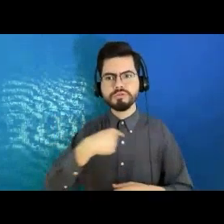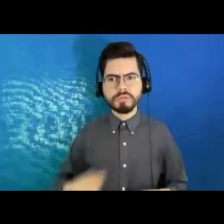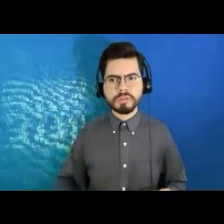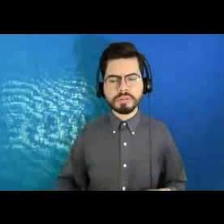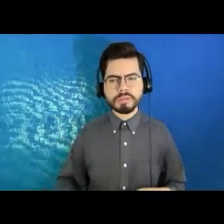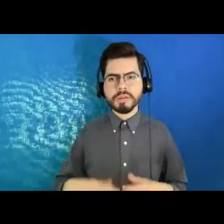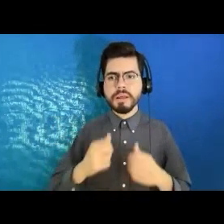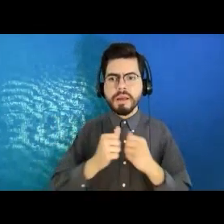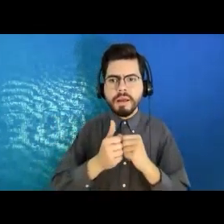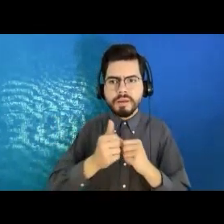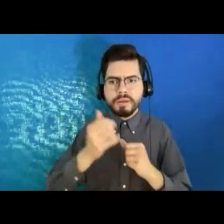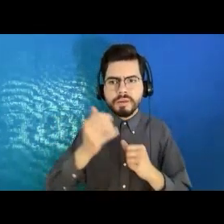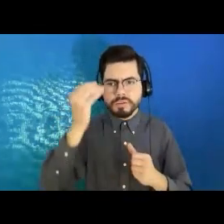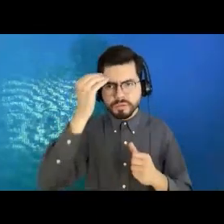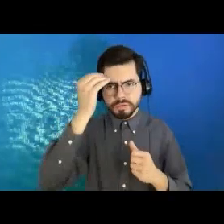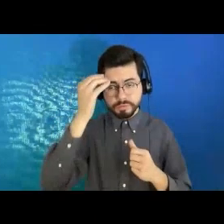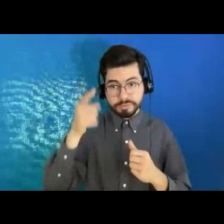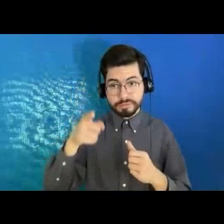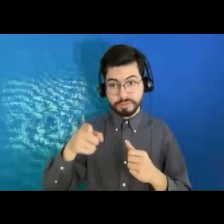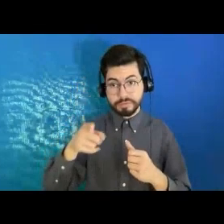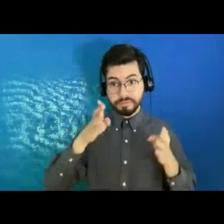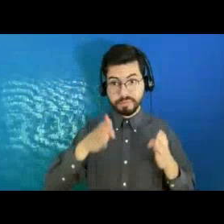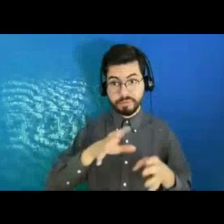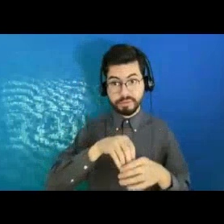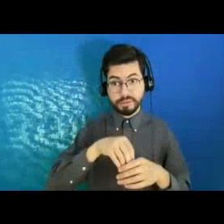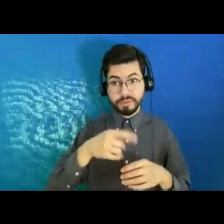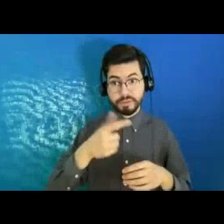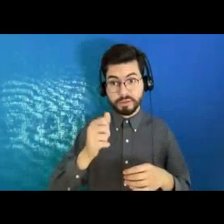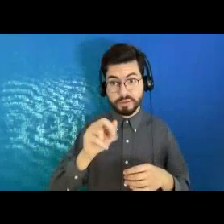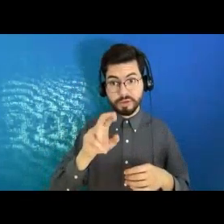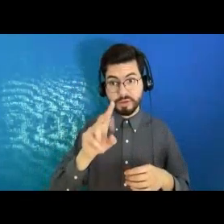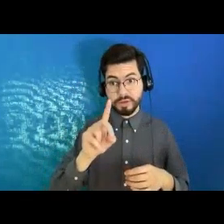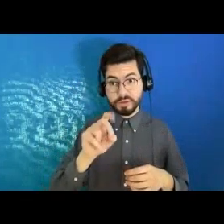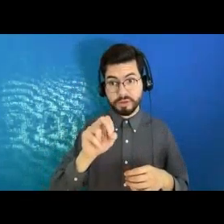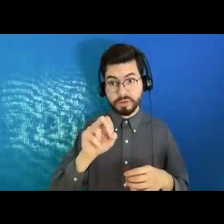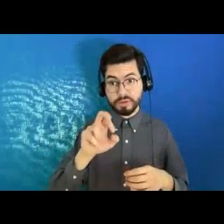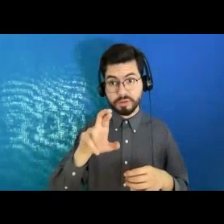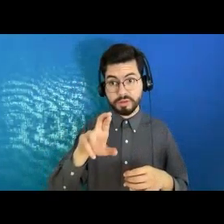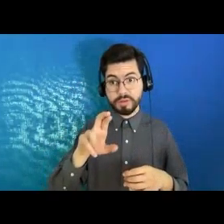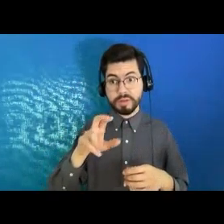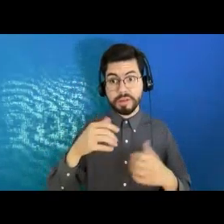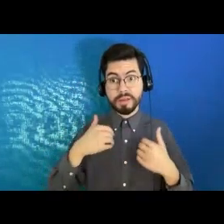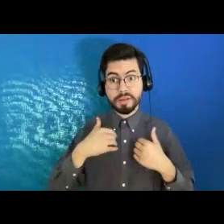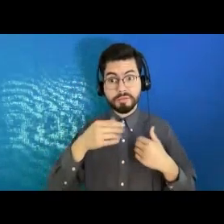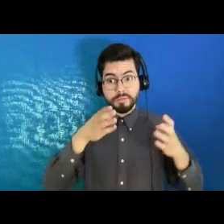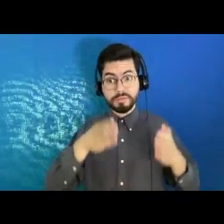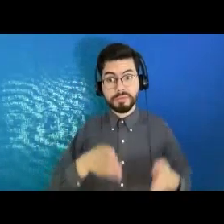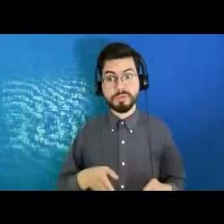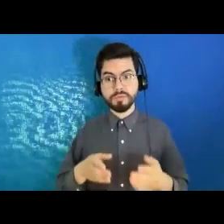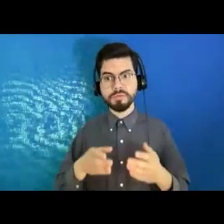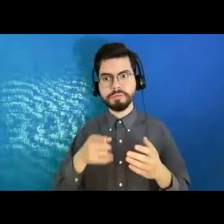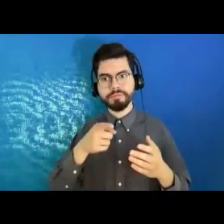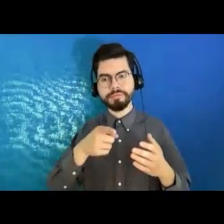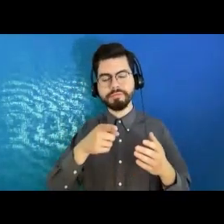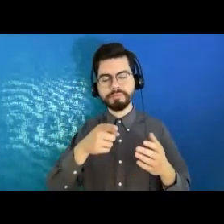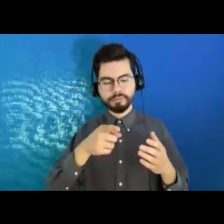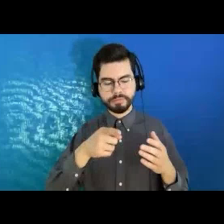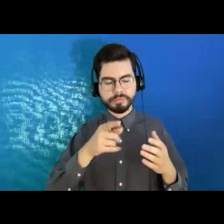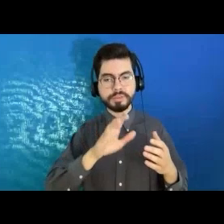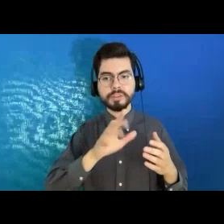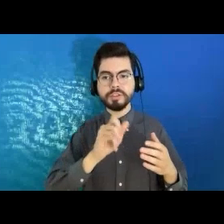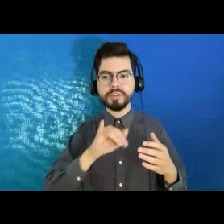know if somebody in Gardner has something from China growing in their yard that the elk is eating, right? Or is it just that that